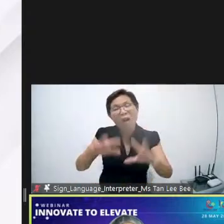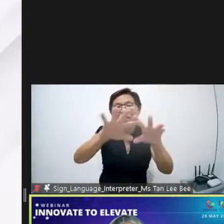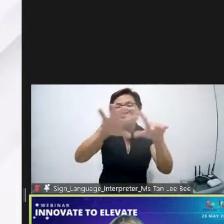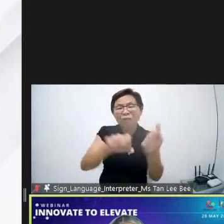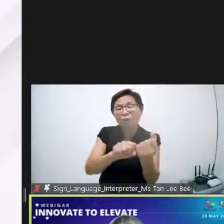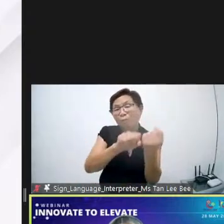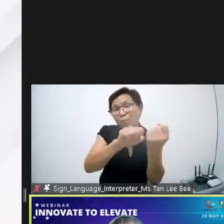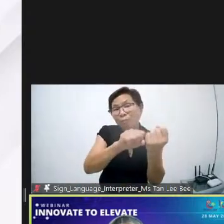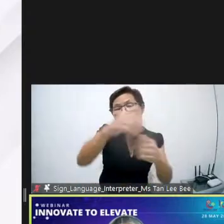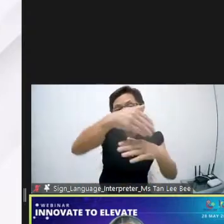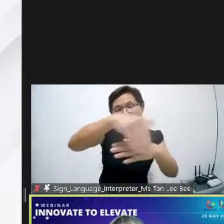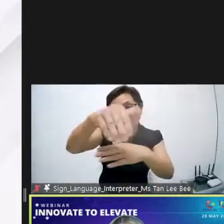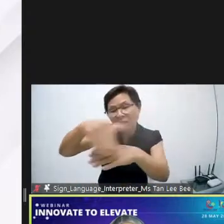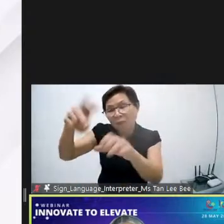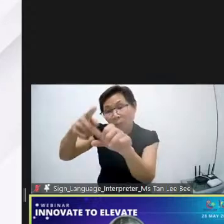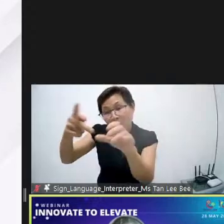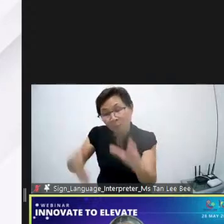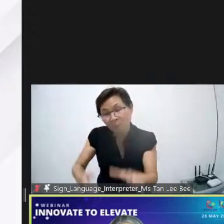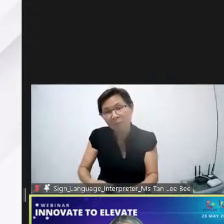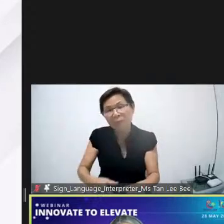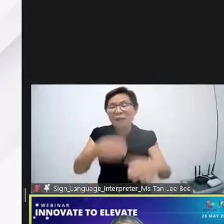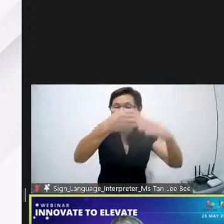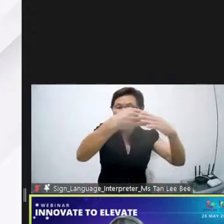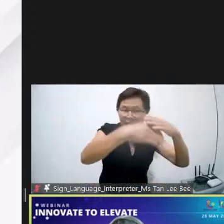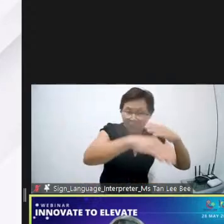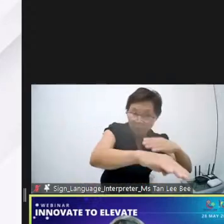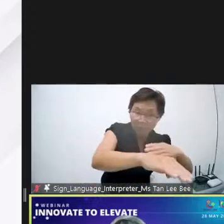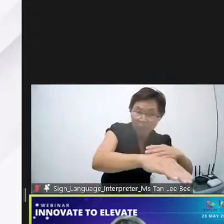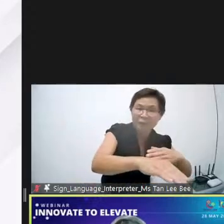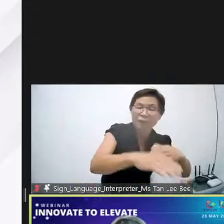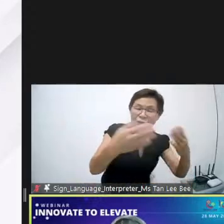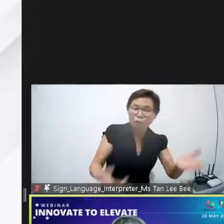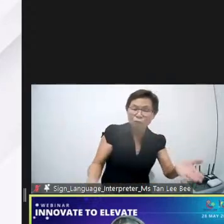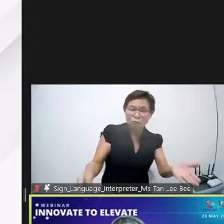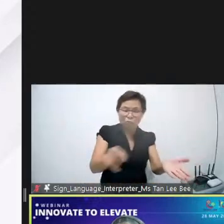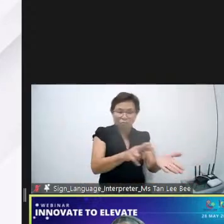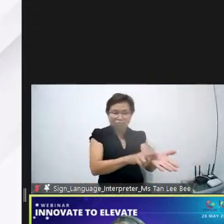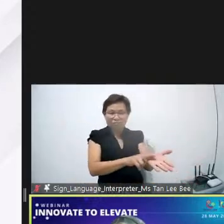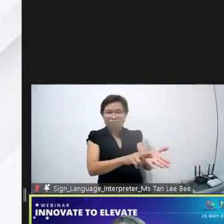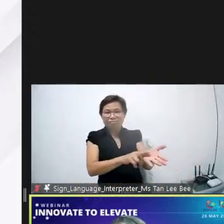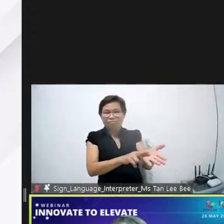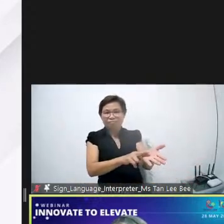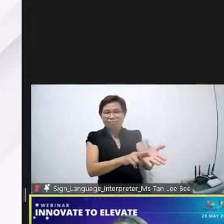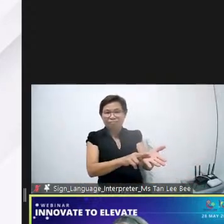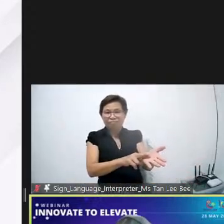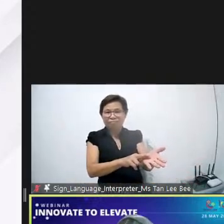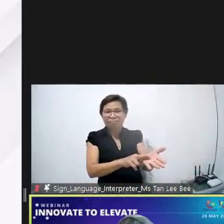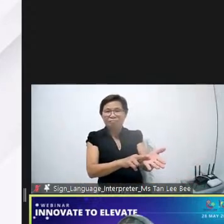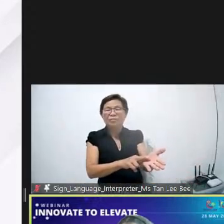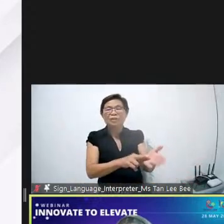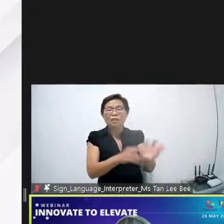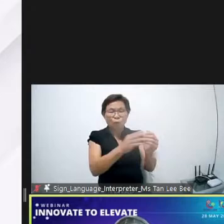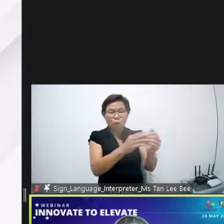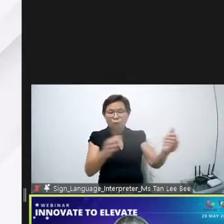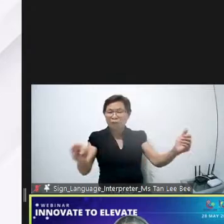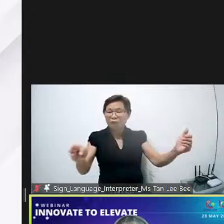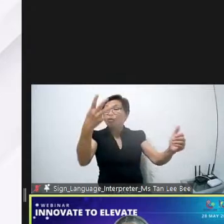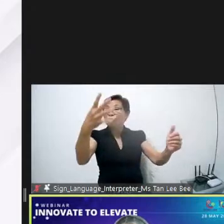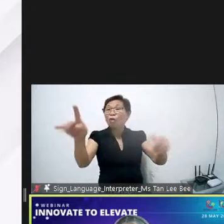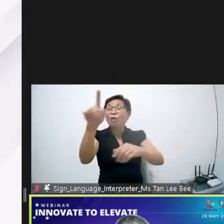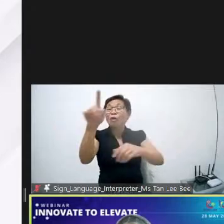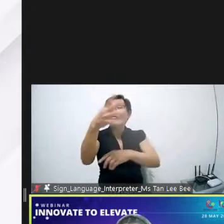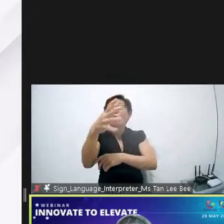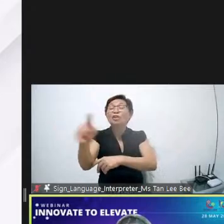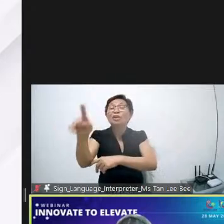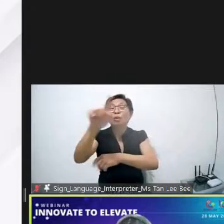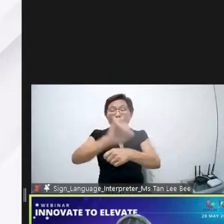will be sent to participants through email that has been registered within 14 working days. Thank you